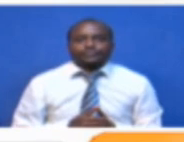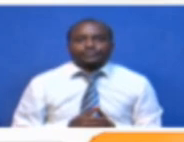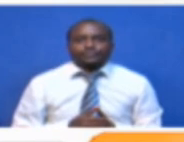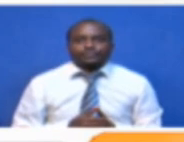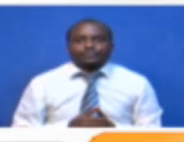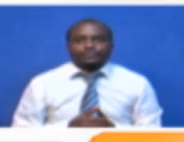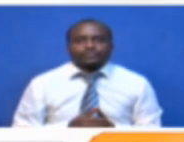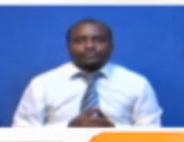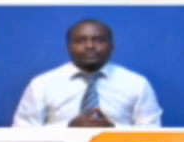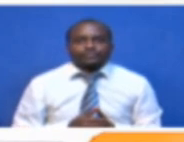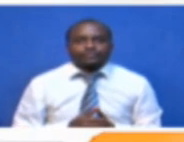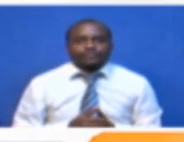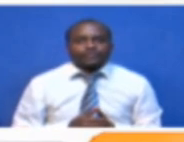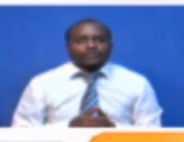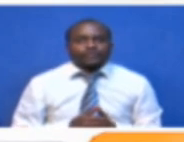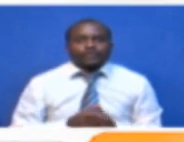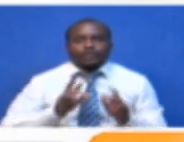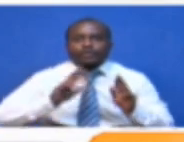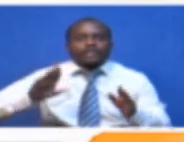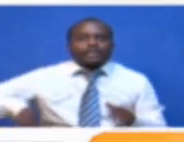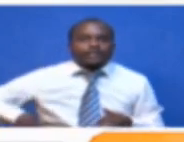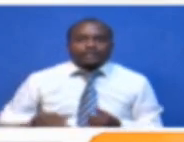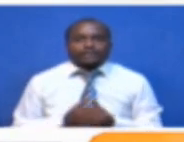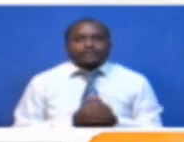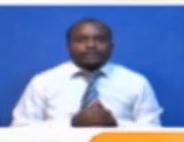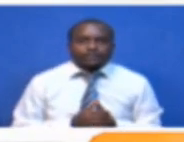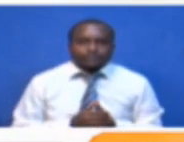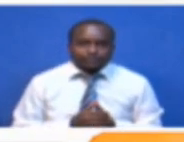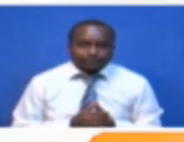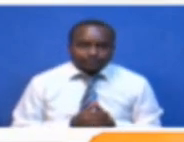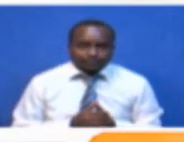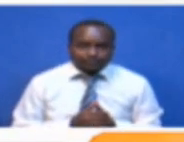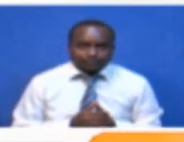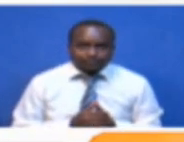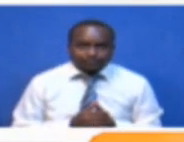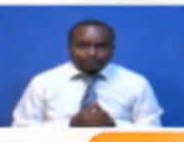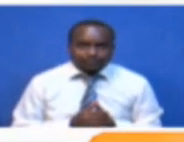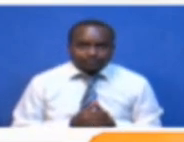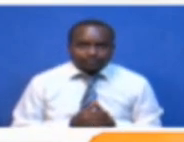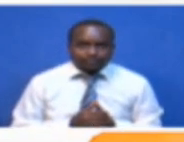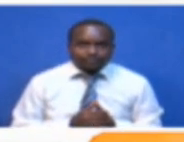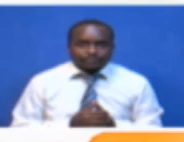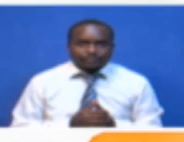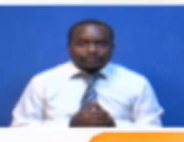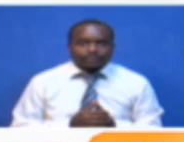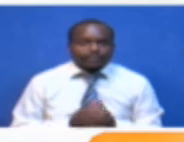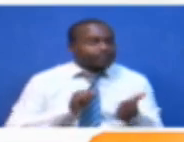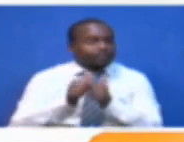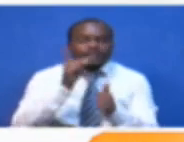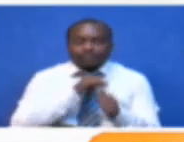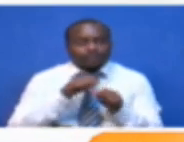You're too late. Too late. Yes. Yes. I'm a Peter. No, everybody on Lala. Yes.